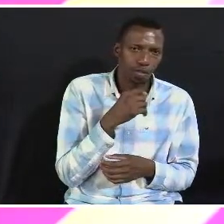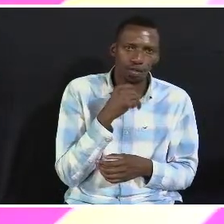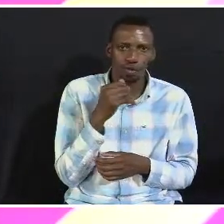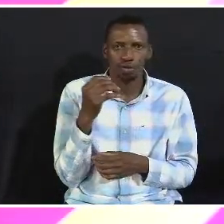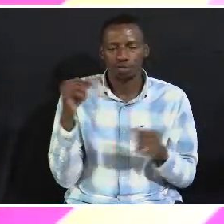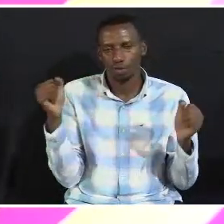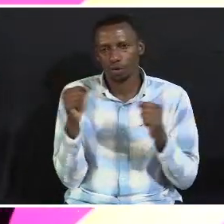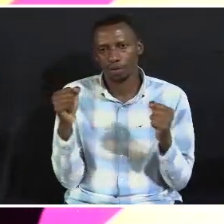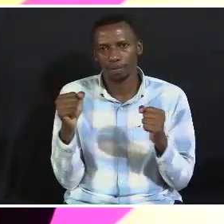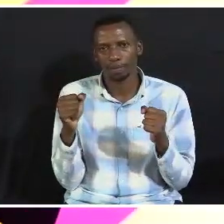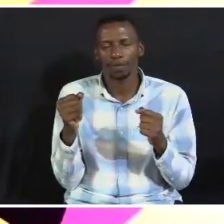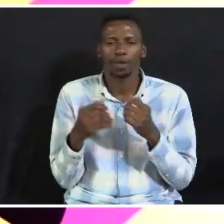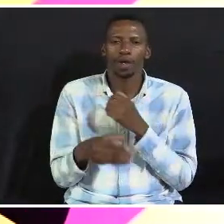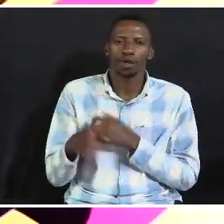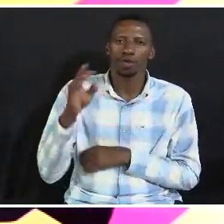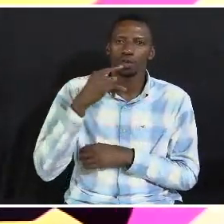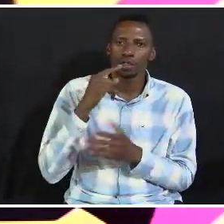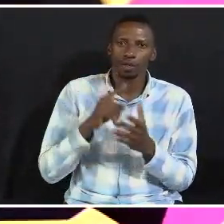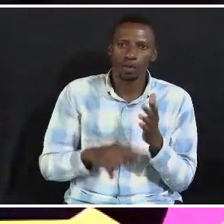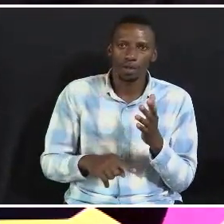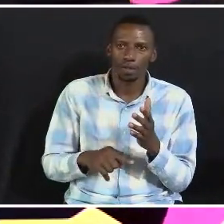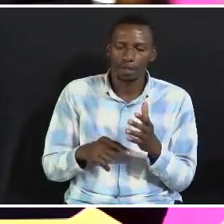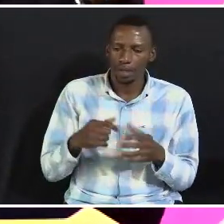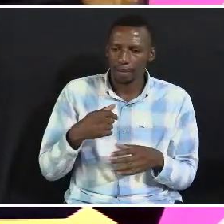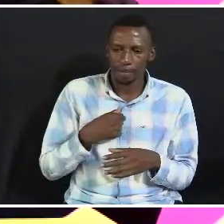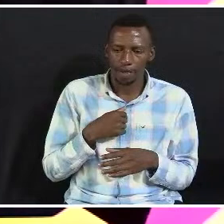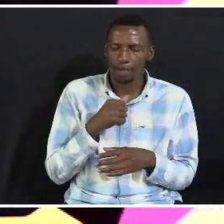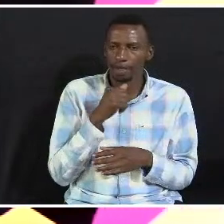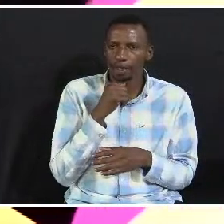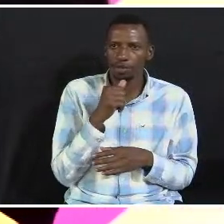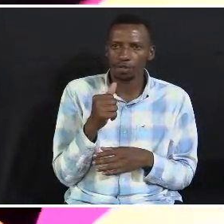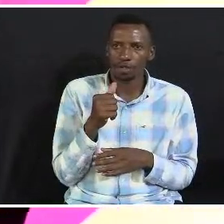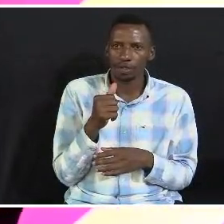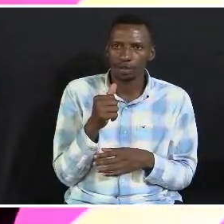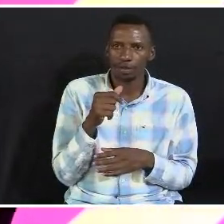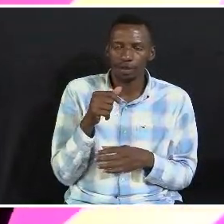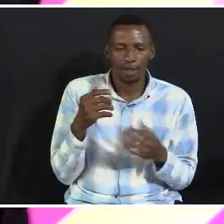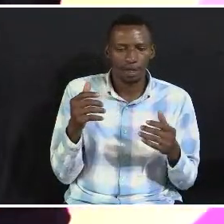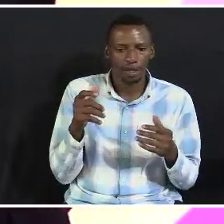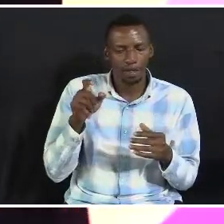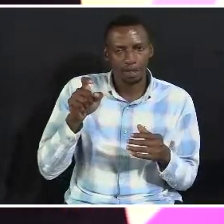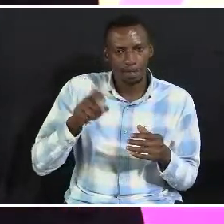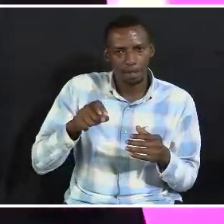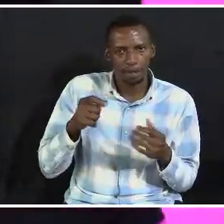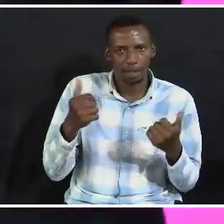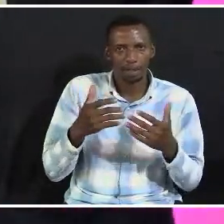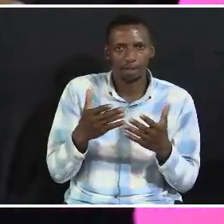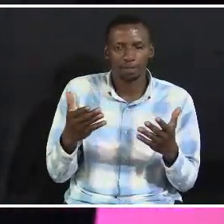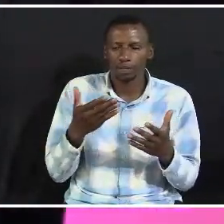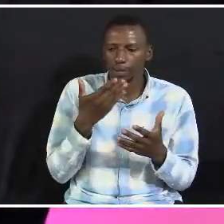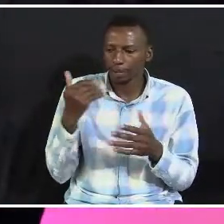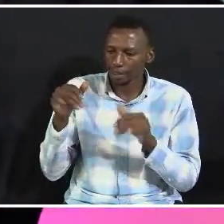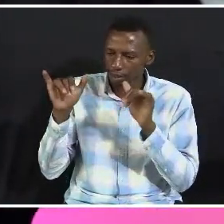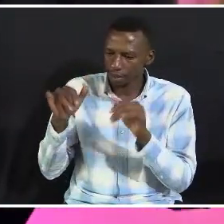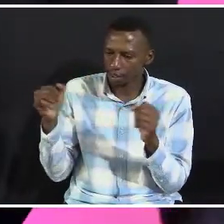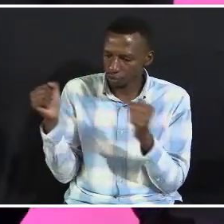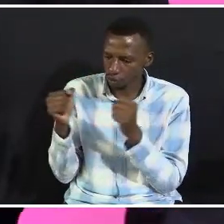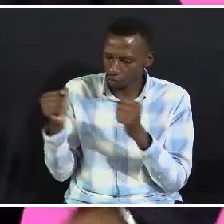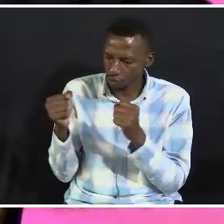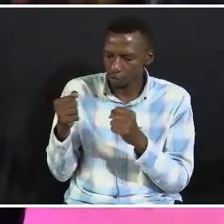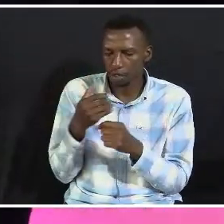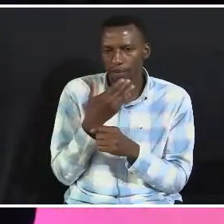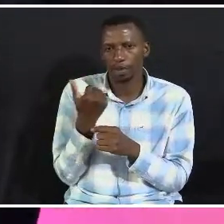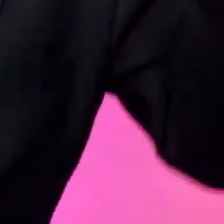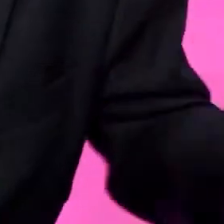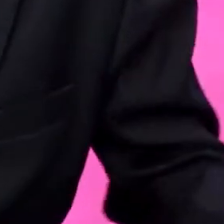cold. And God said, I don't need energy. Afadali, it's better you remain cold. That will be much better, even